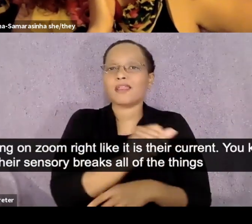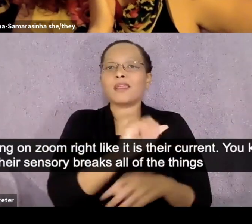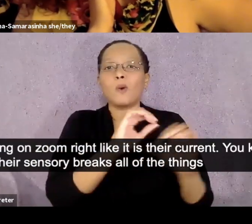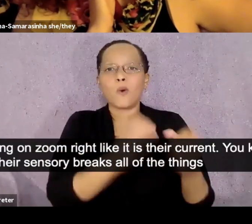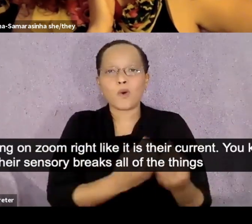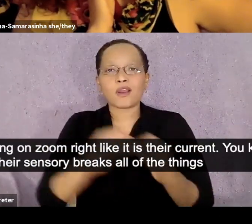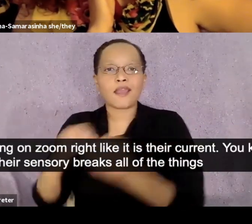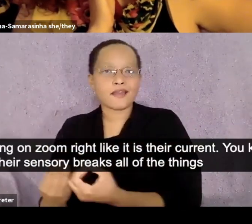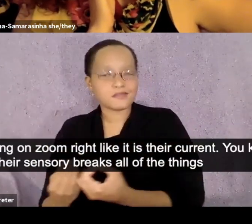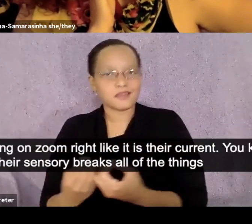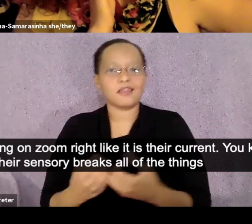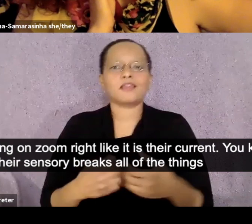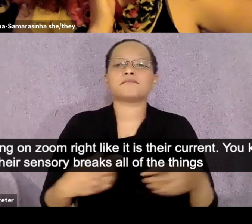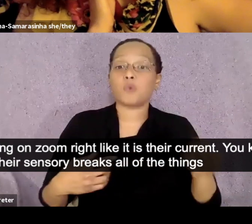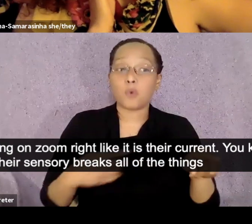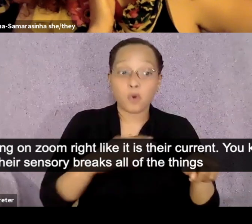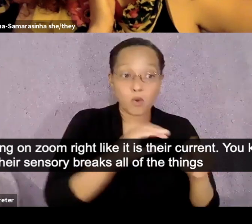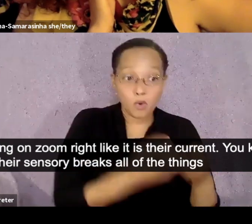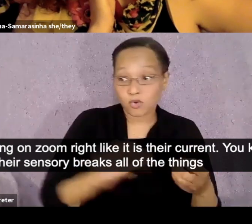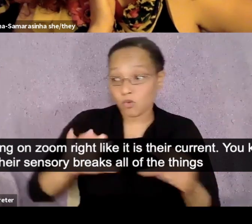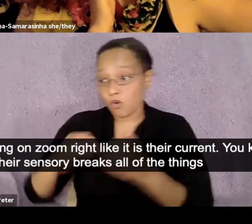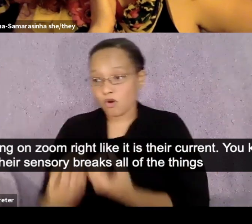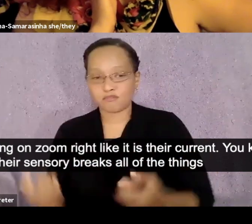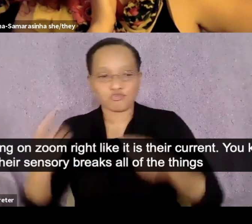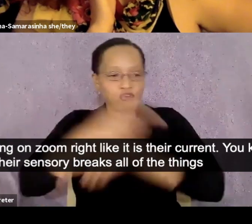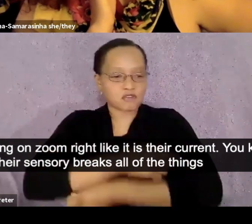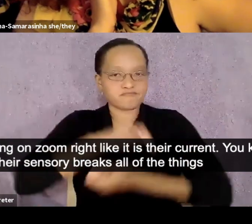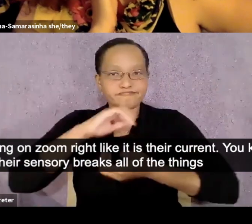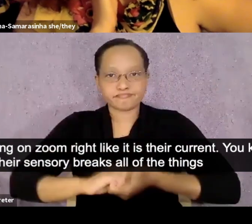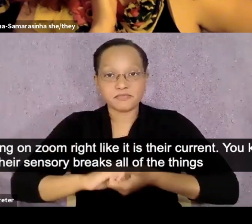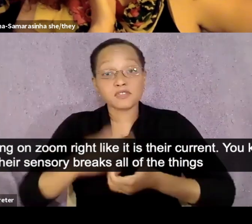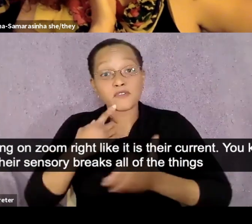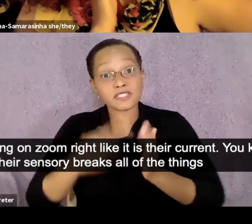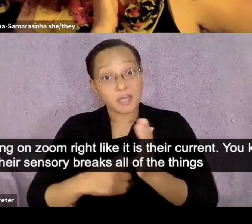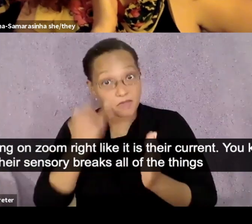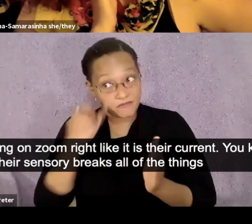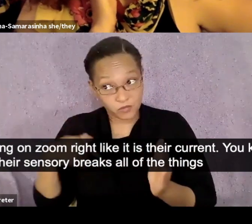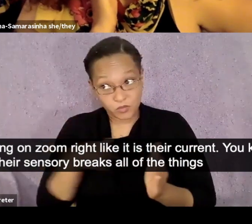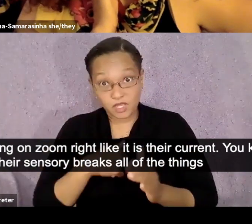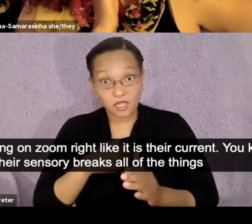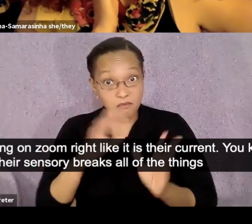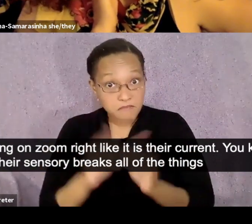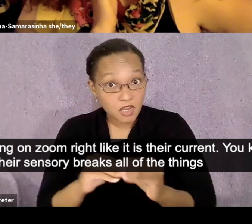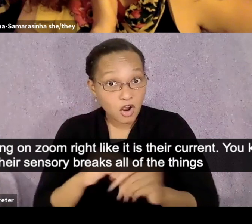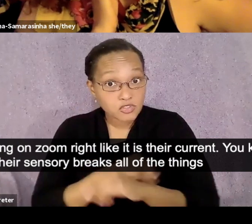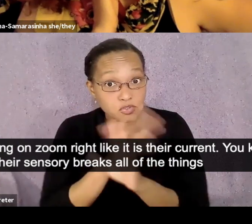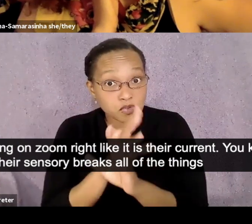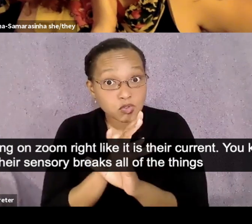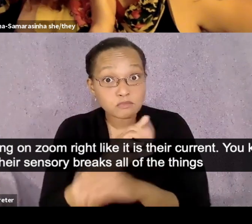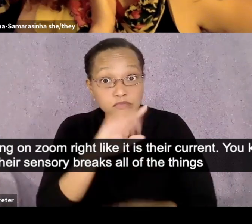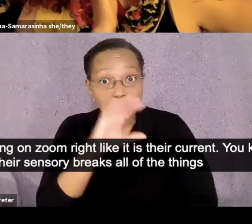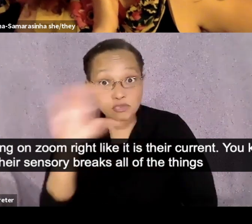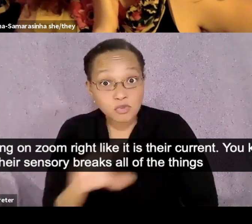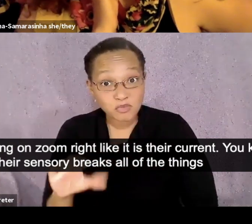if we are meeting on Zoom, right? Like, is there cart? You know, is there audio description? Is there ASL?